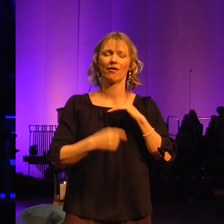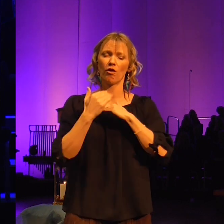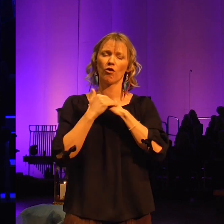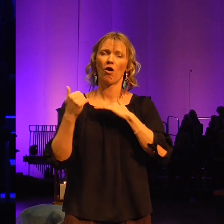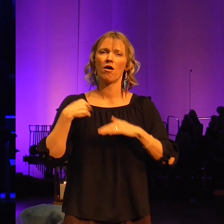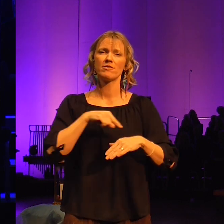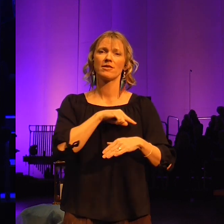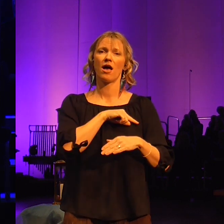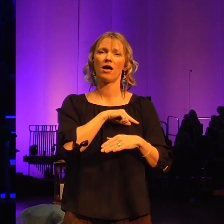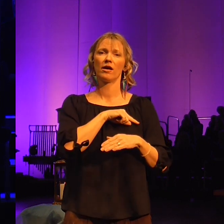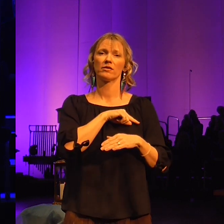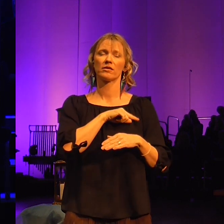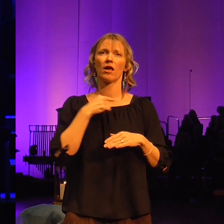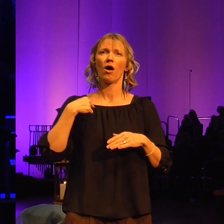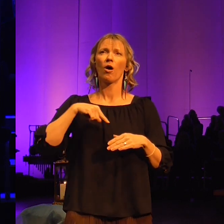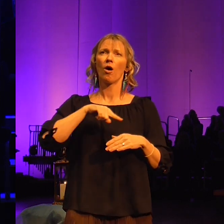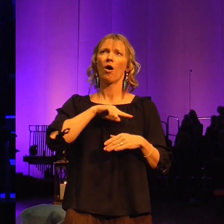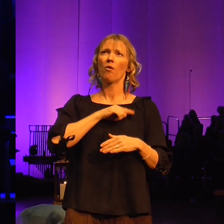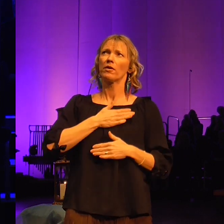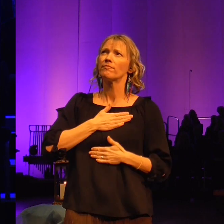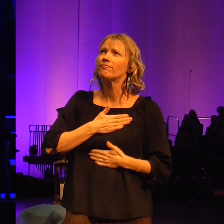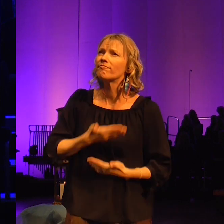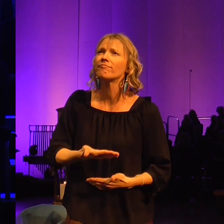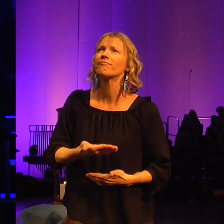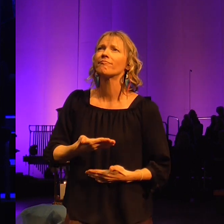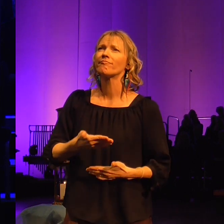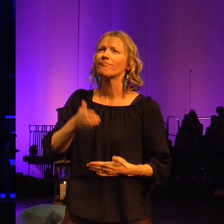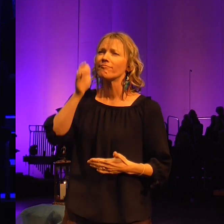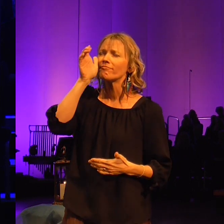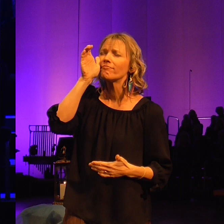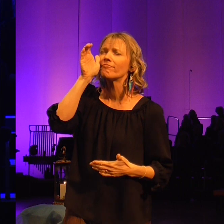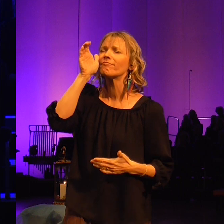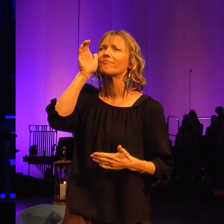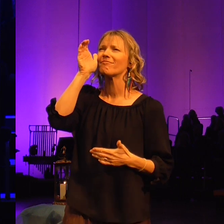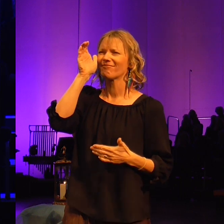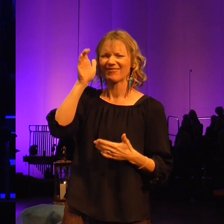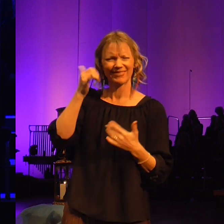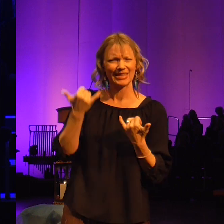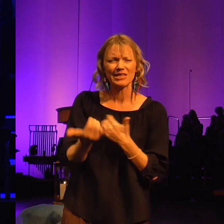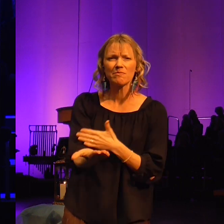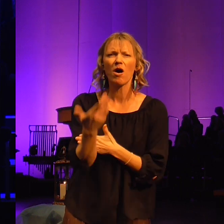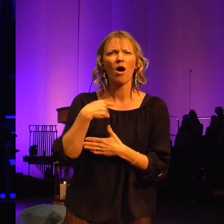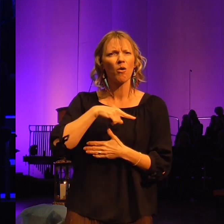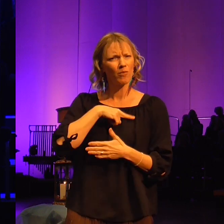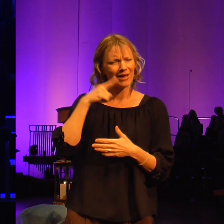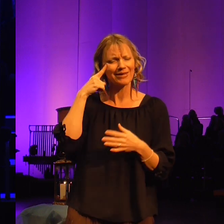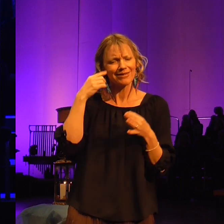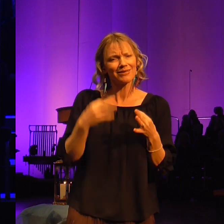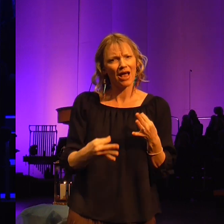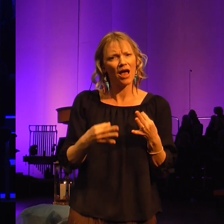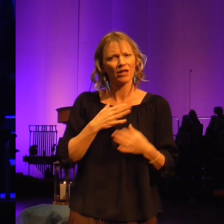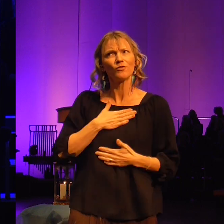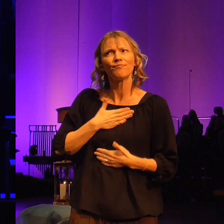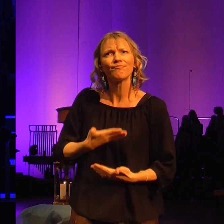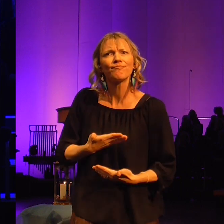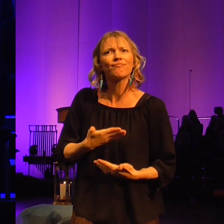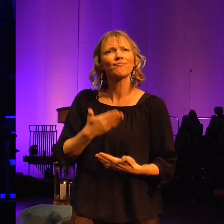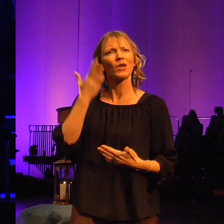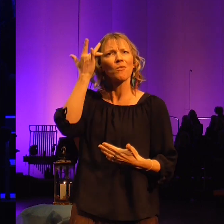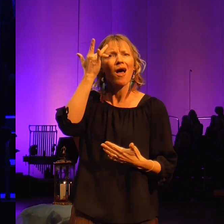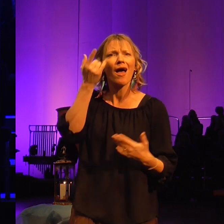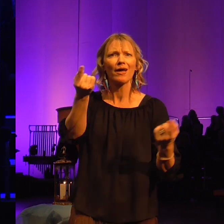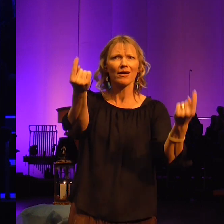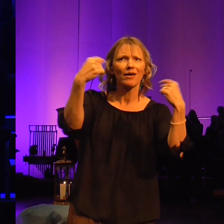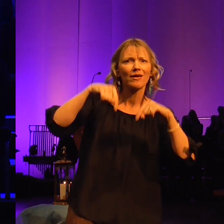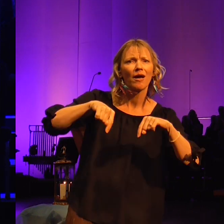We heed that call and have chosen to heed it this morning by being present here, by whatever has brought us here this